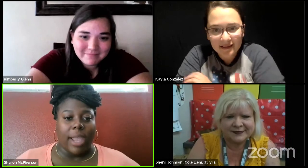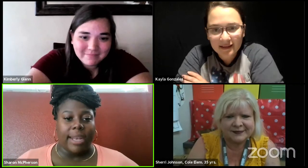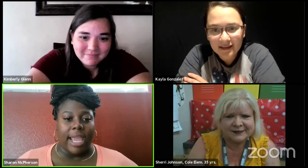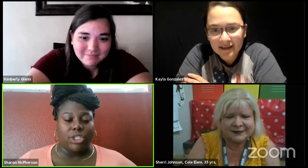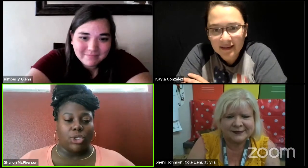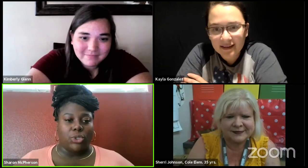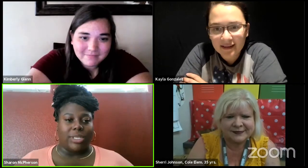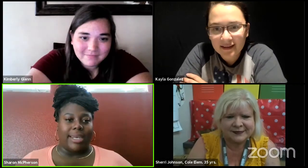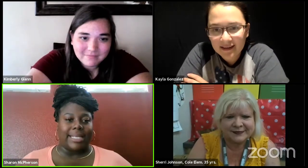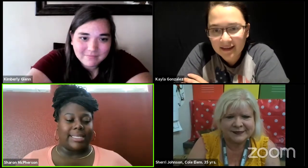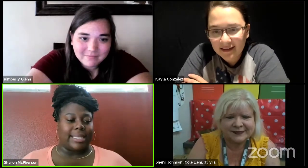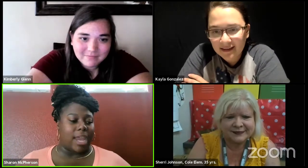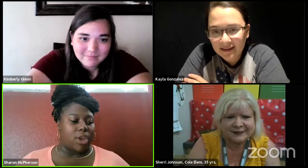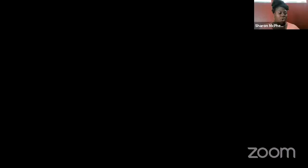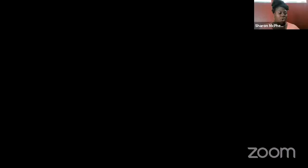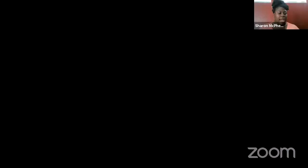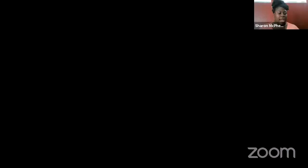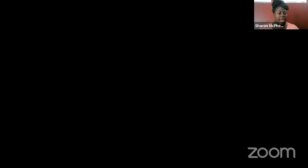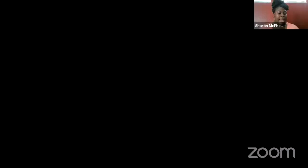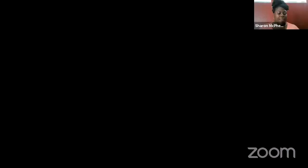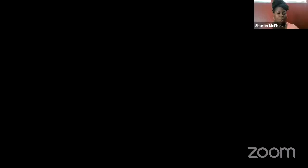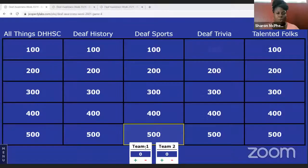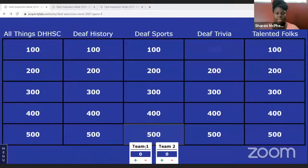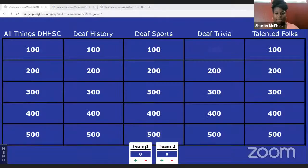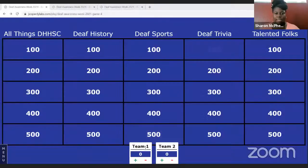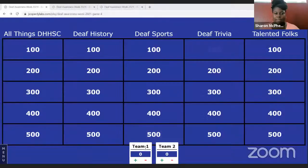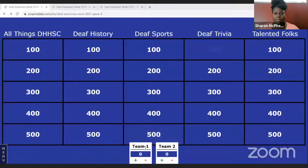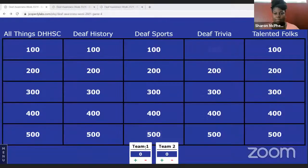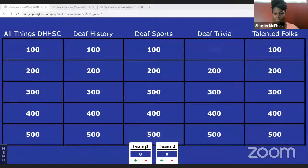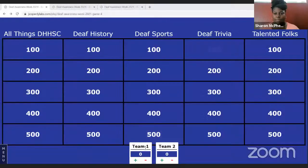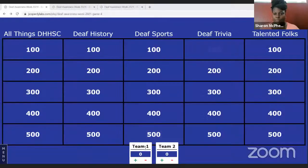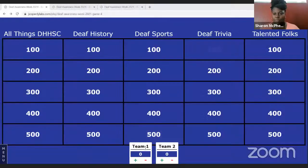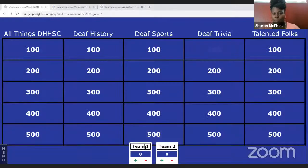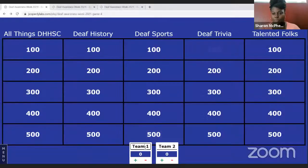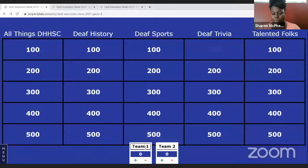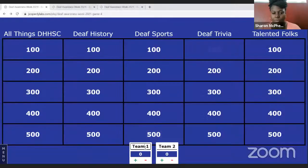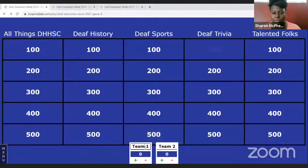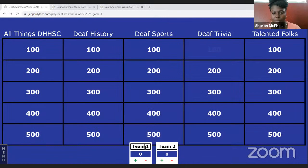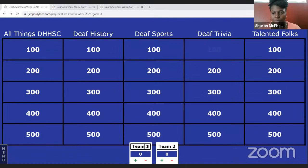So go ahead and choose the next category and point.